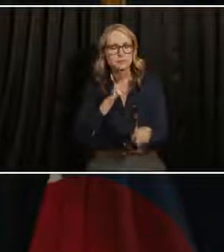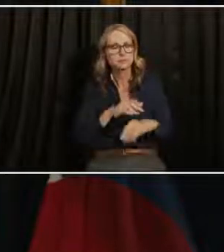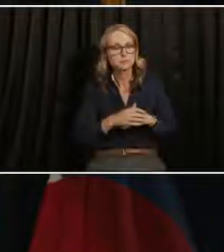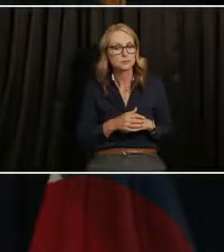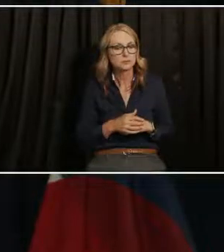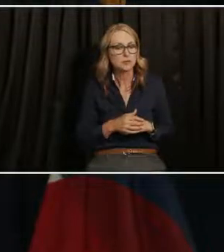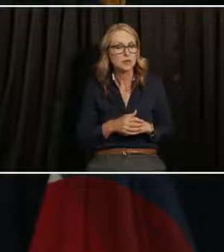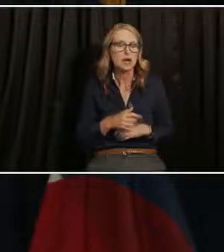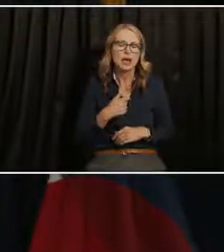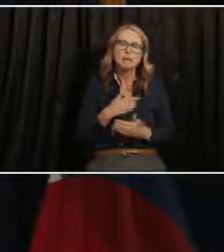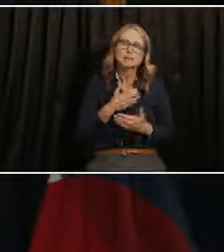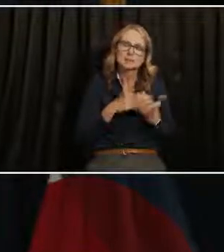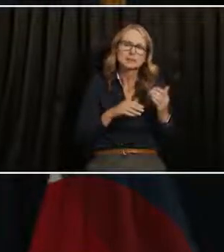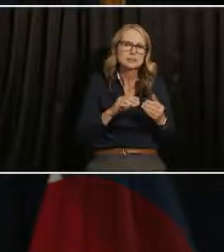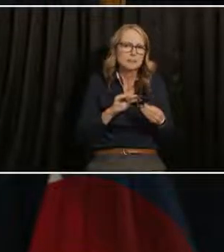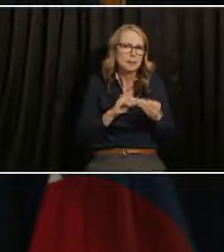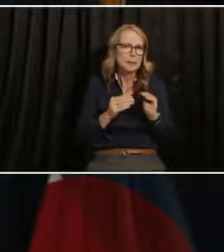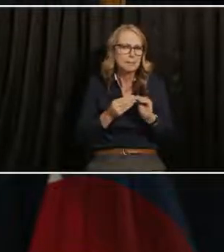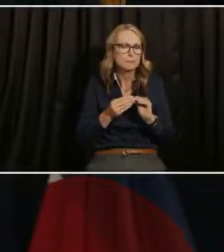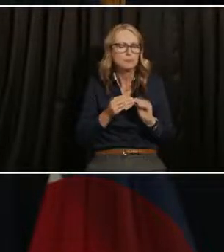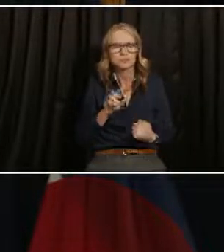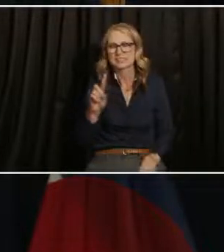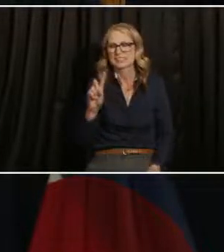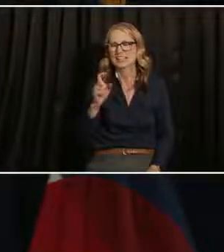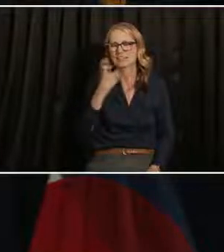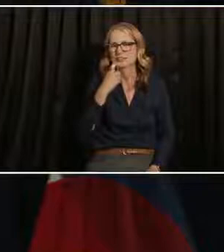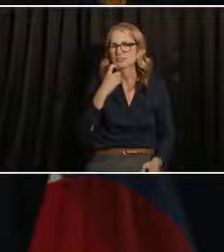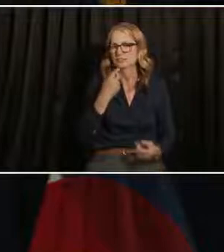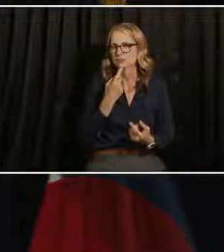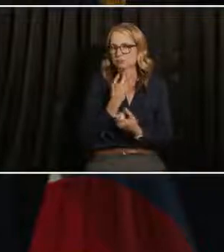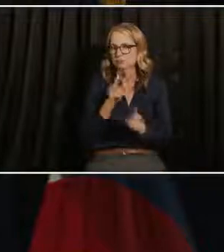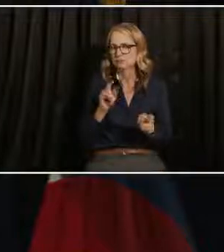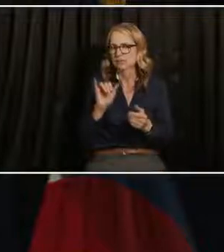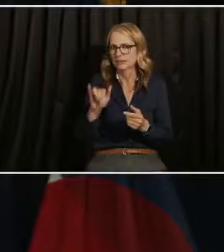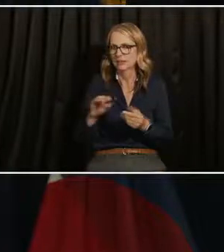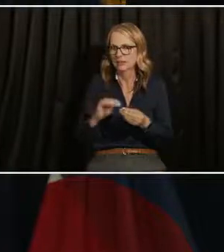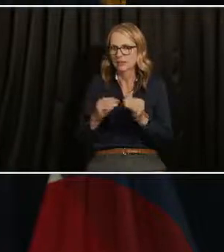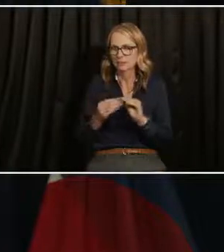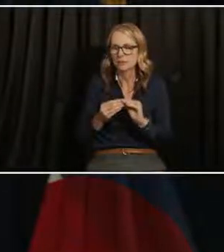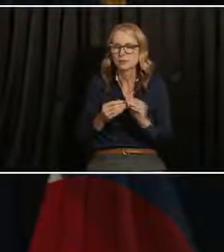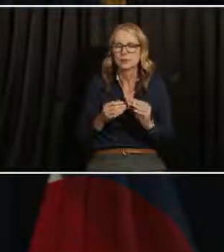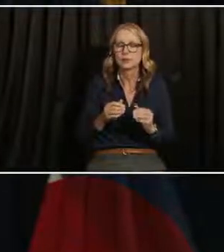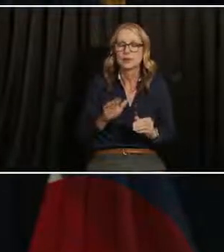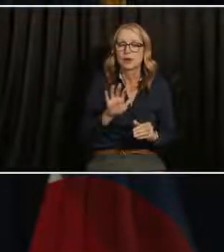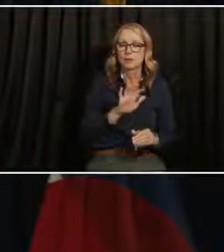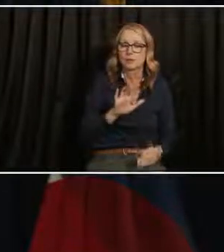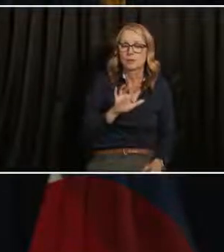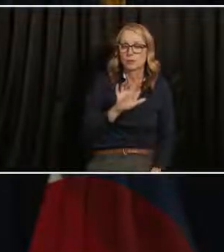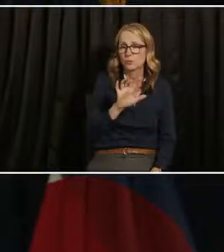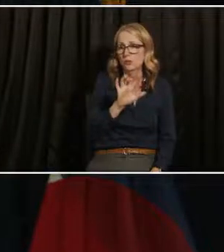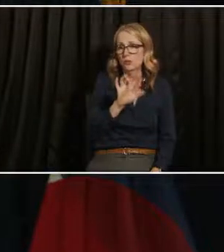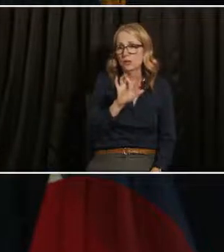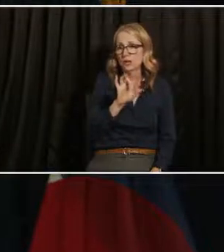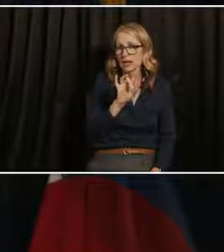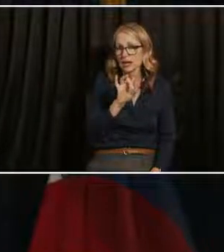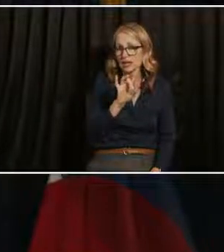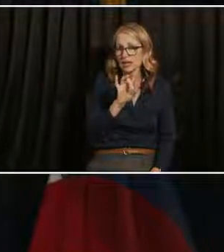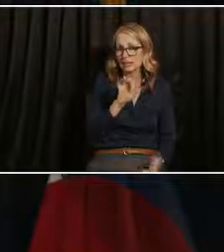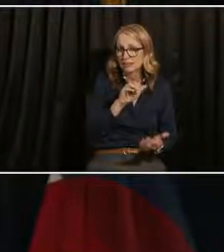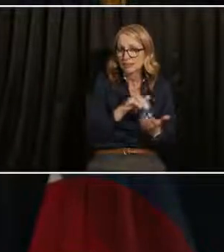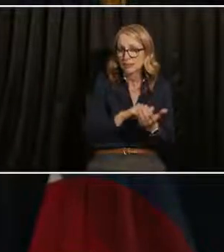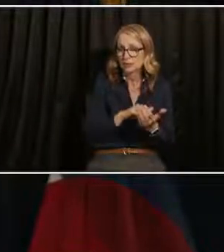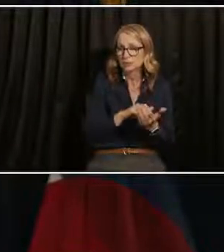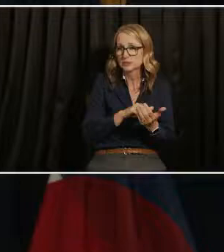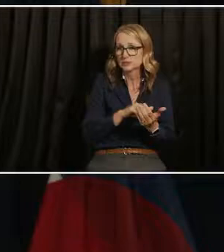out, just as Denver reported out for its workers. About 25,853 state workers either have to be vaccinated or